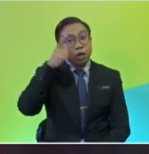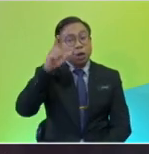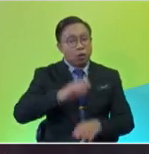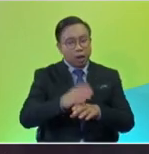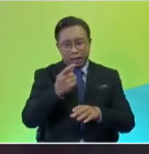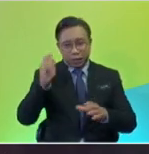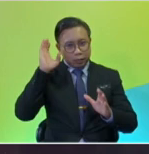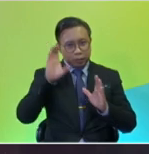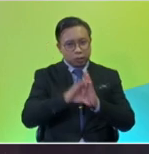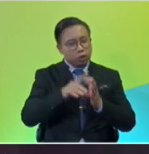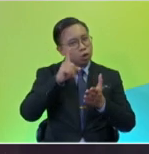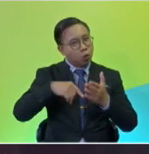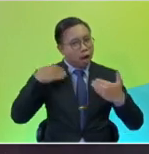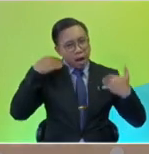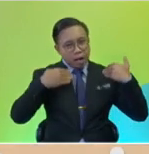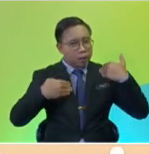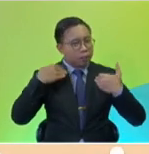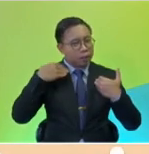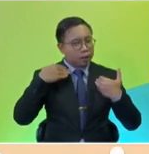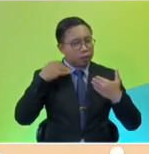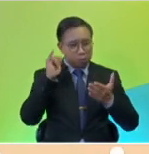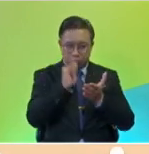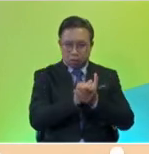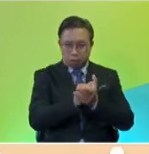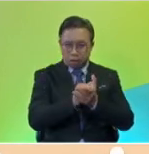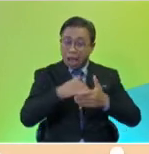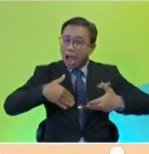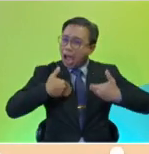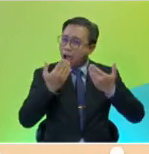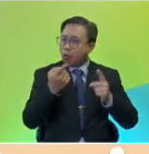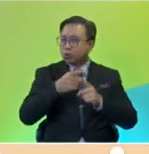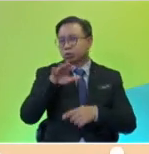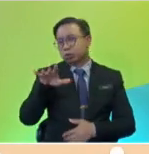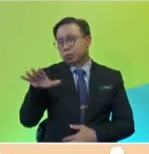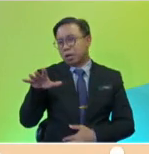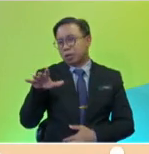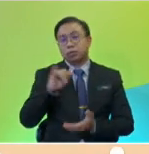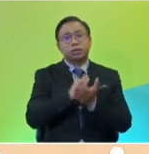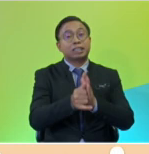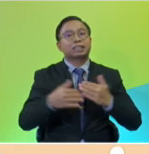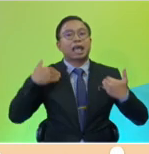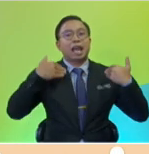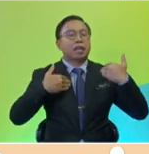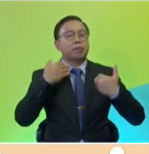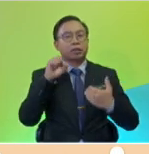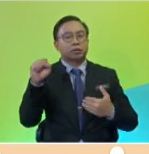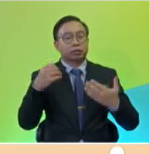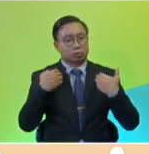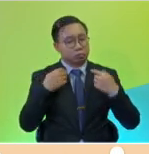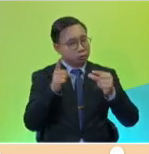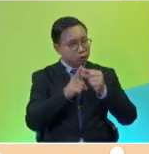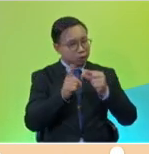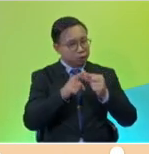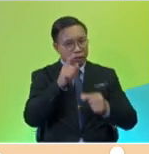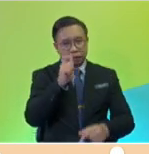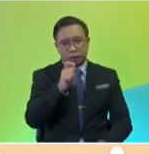picture. What animal is that? How to spell the name of this animal? So you have the letters there.